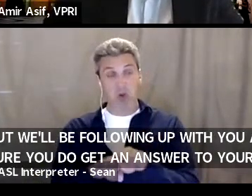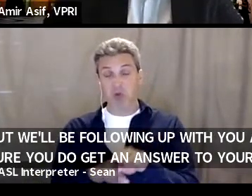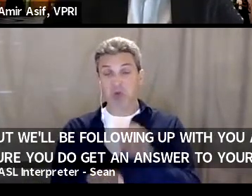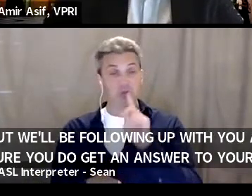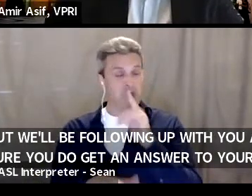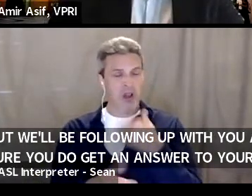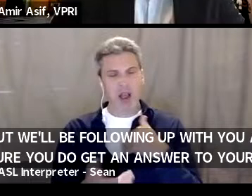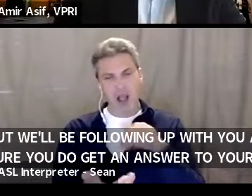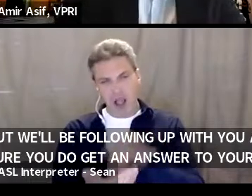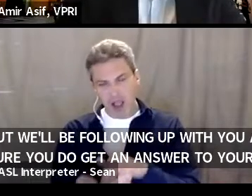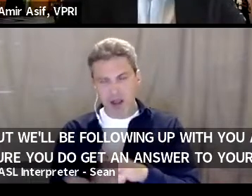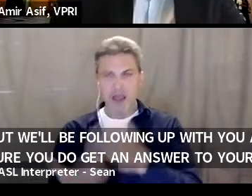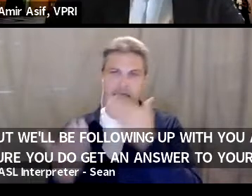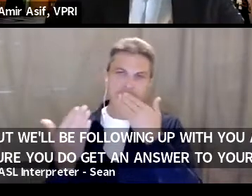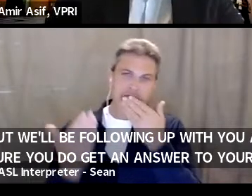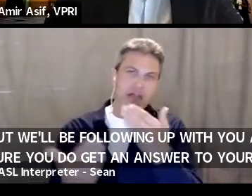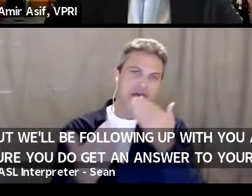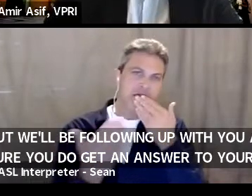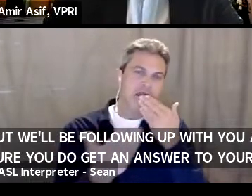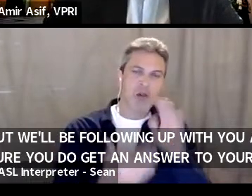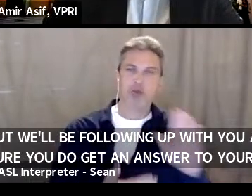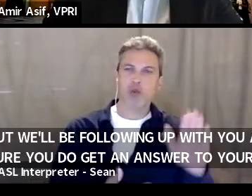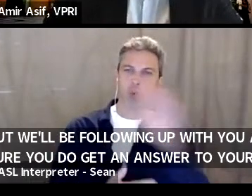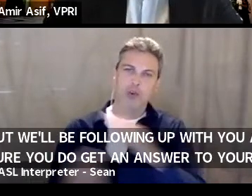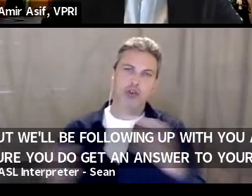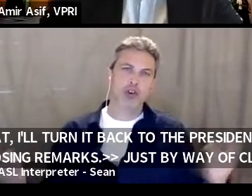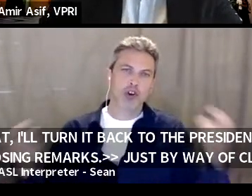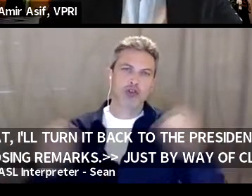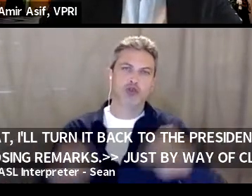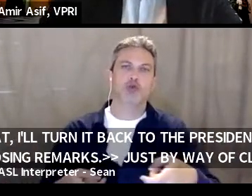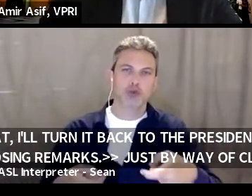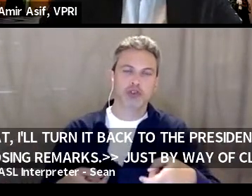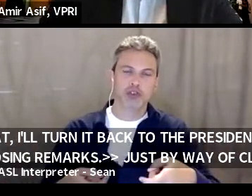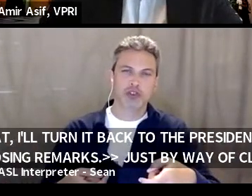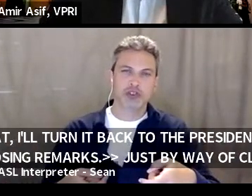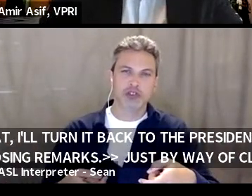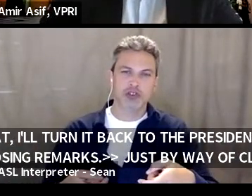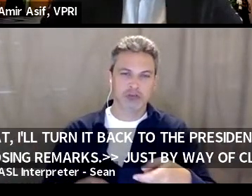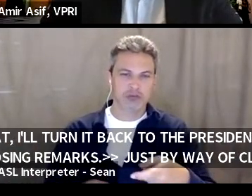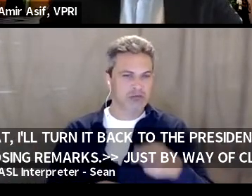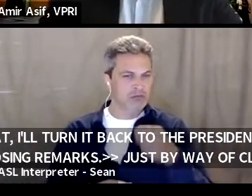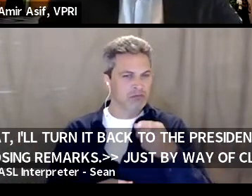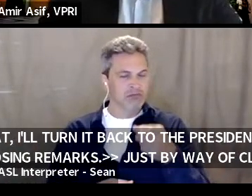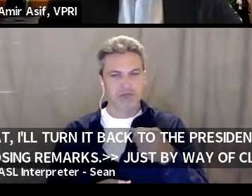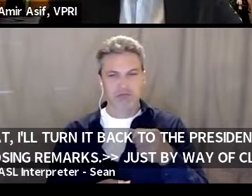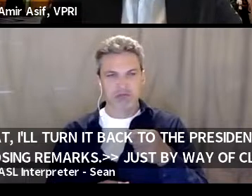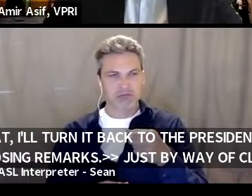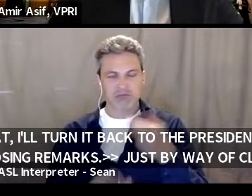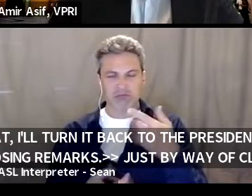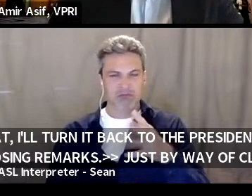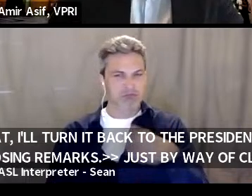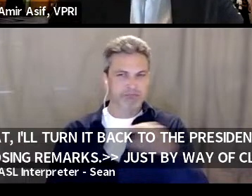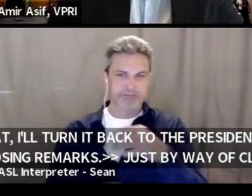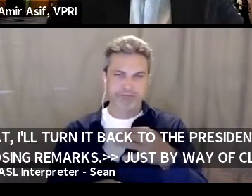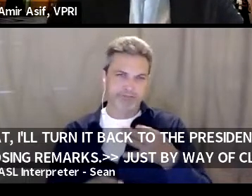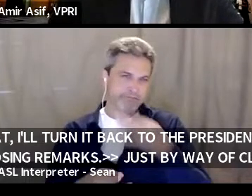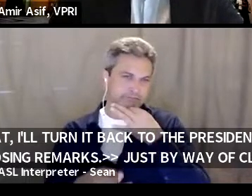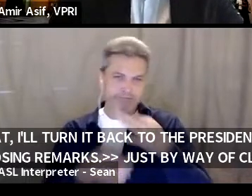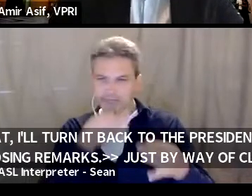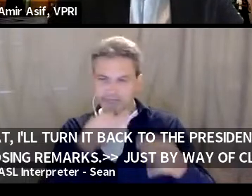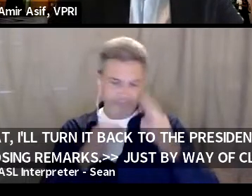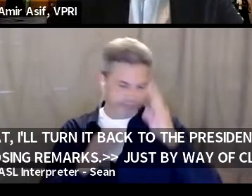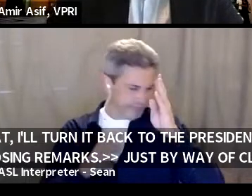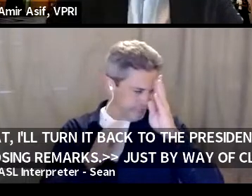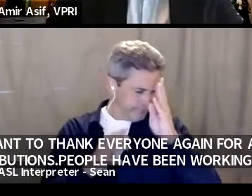everyone again for all of your contributions. People have been working really in such creative ways.